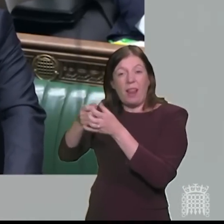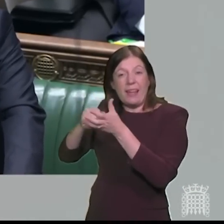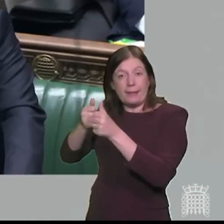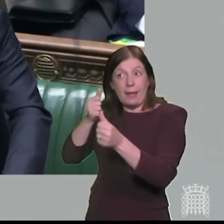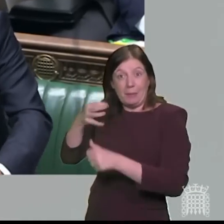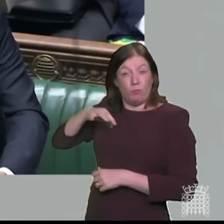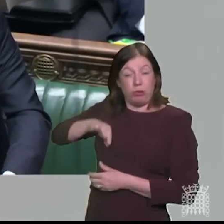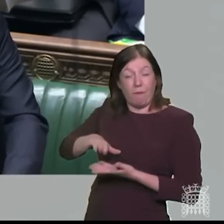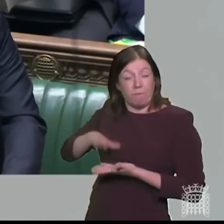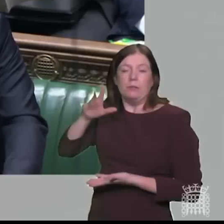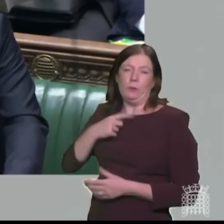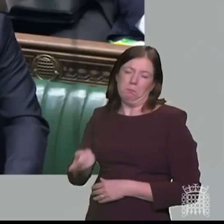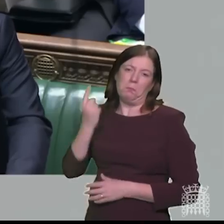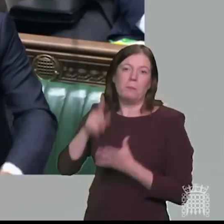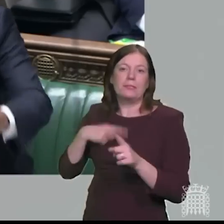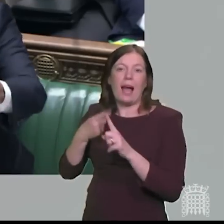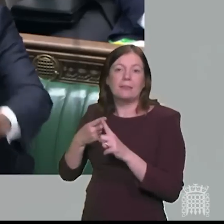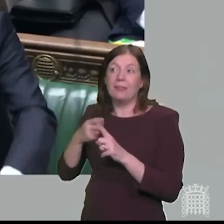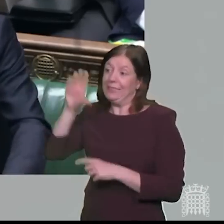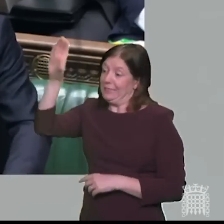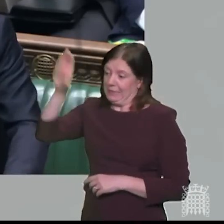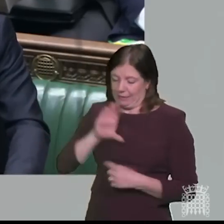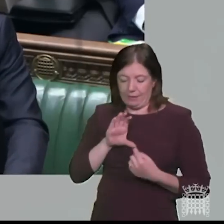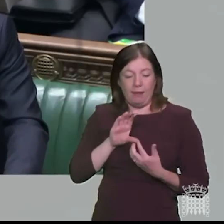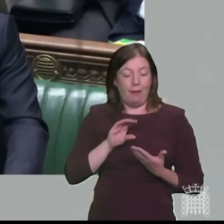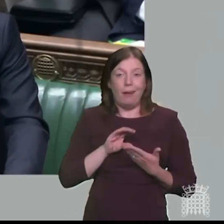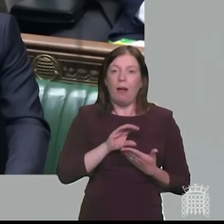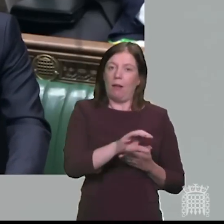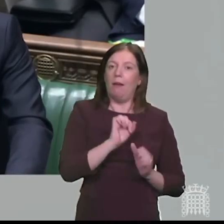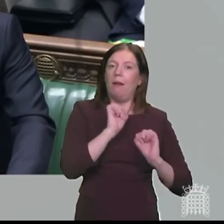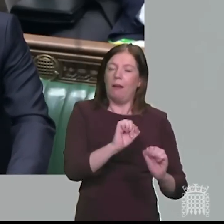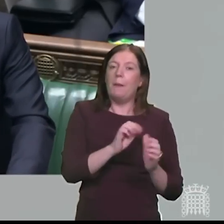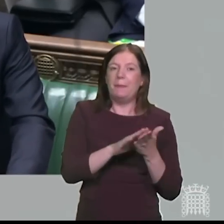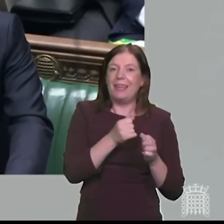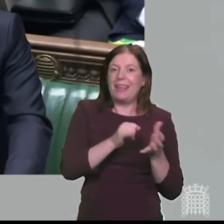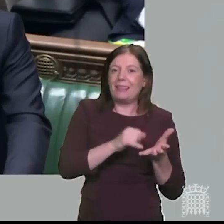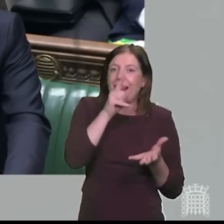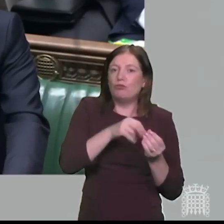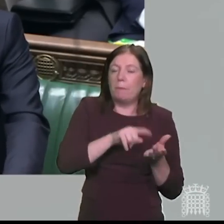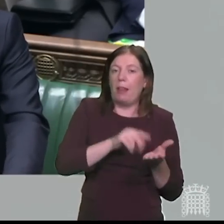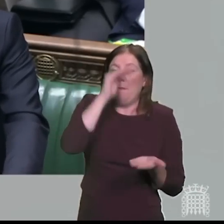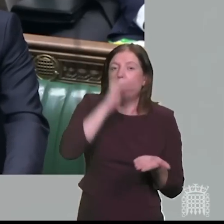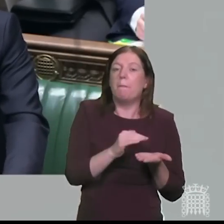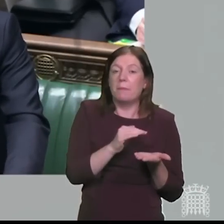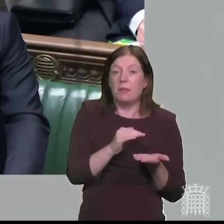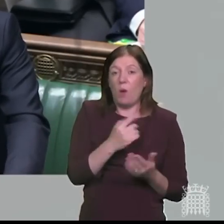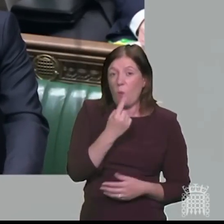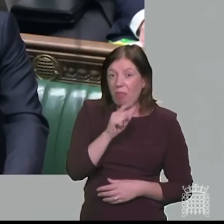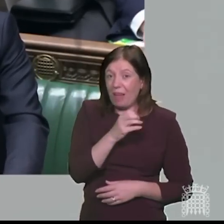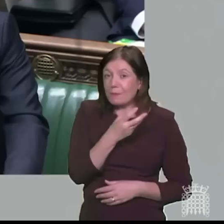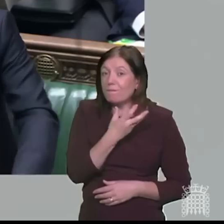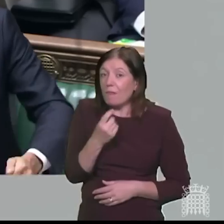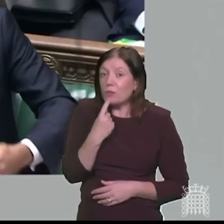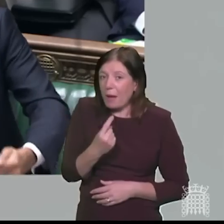money to pay around half of a typical family, including all of her constituents' energy bills. That support is worth £1,500,